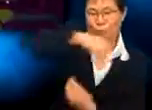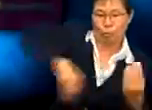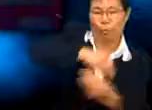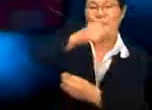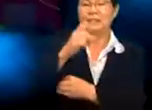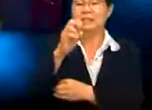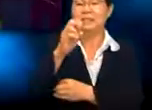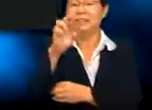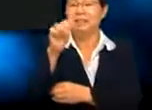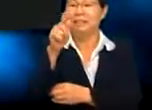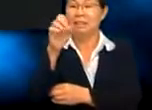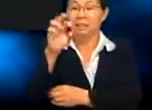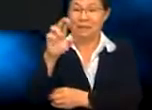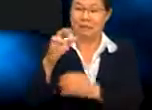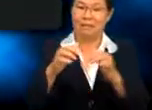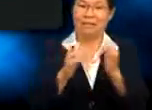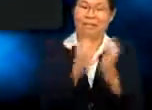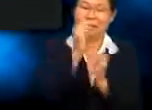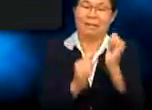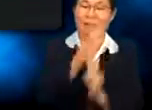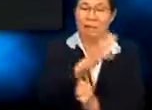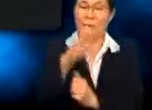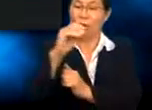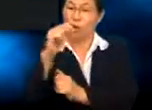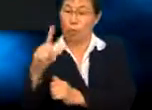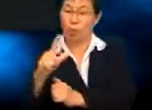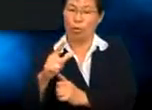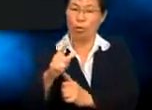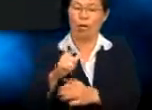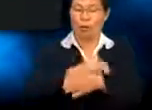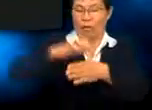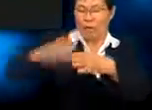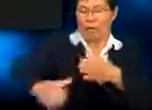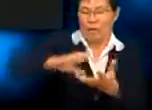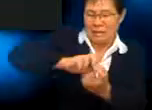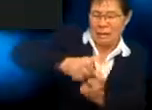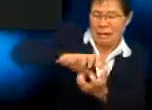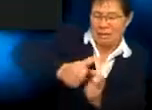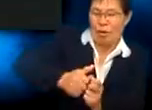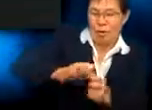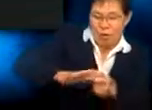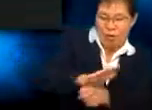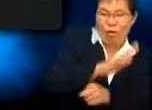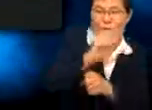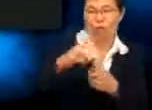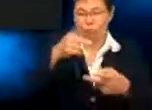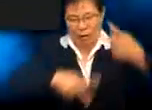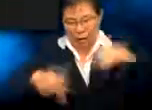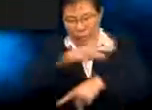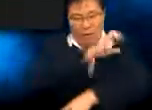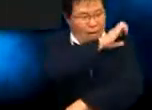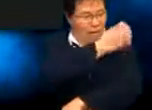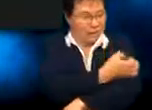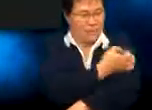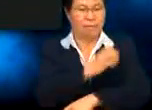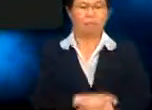the generator. The coal that has been finely ground is full of chemical